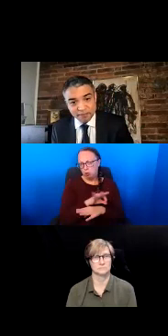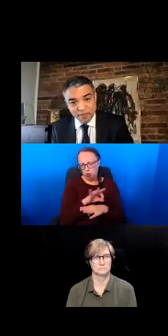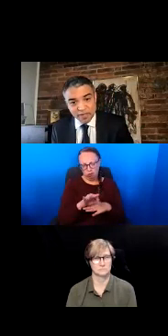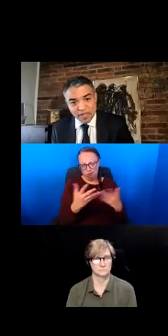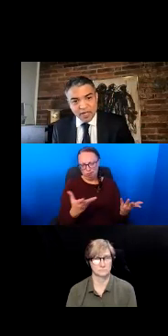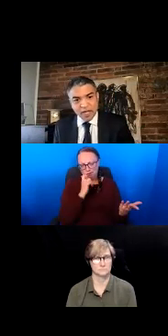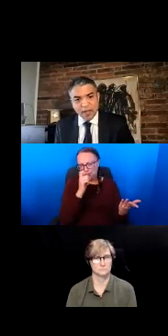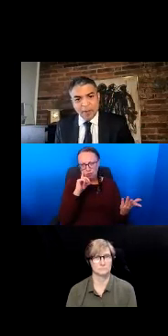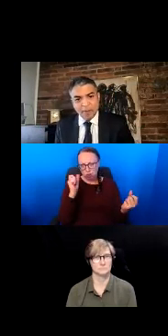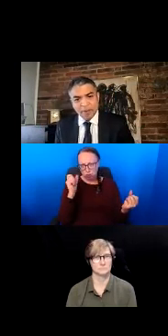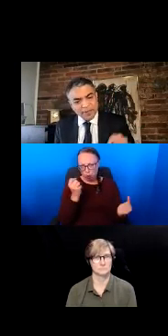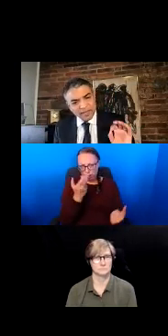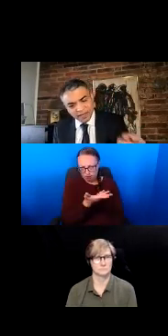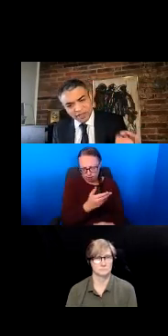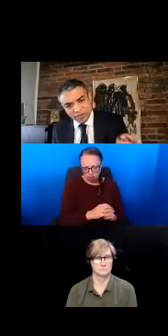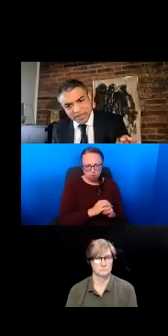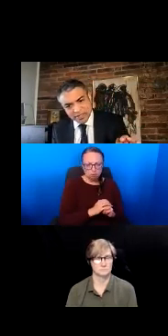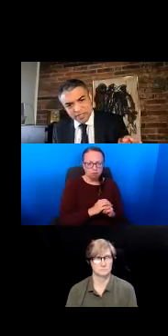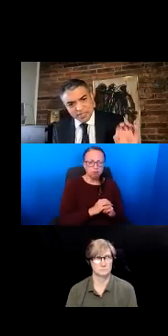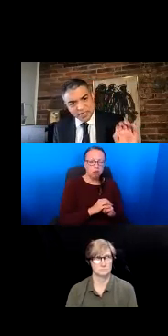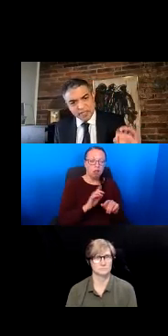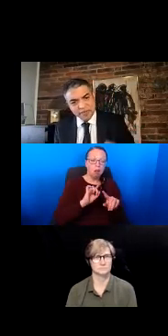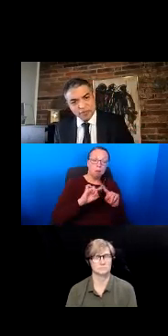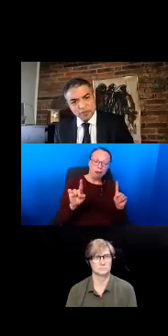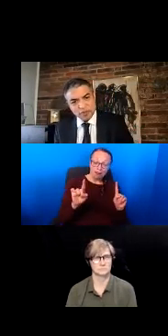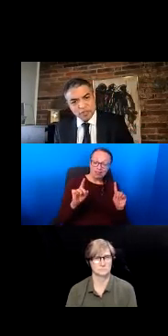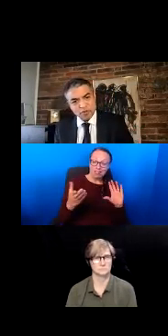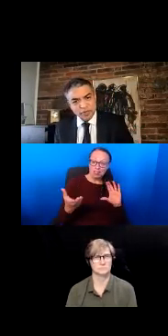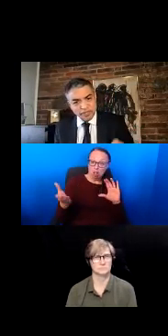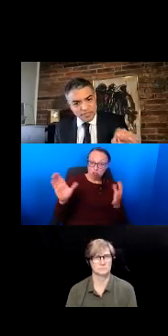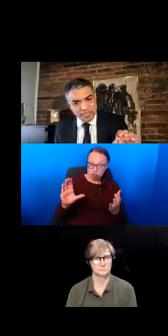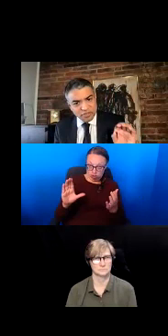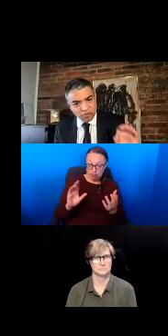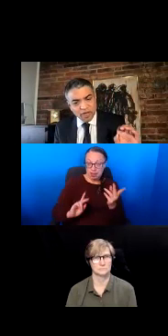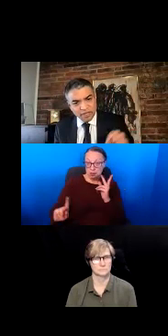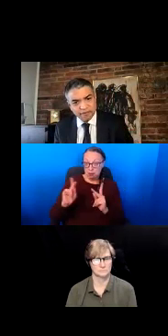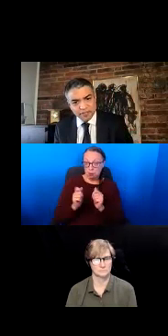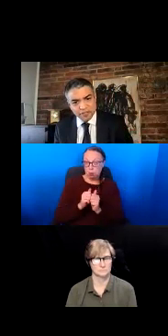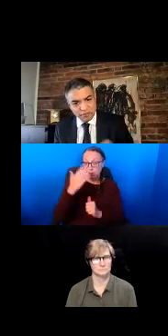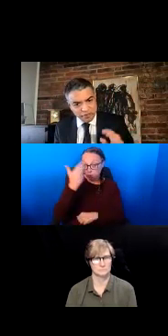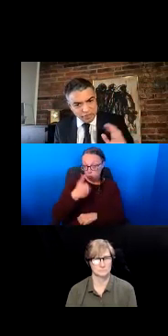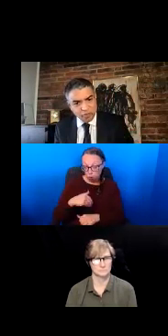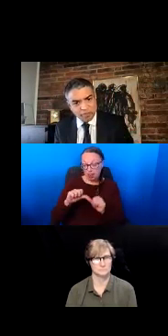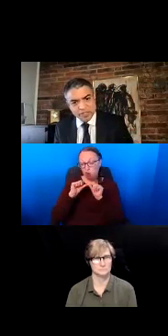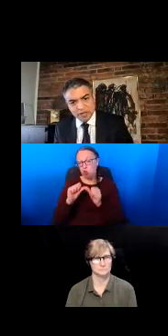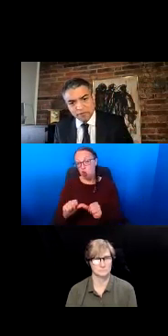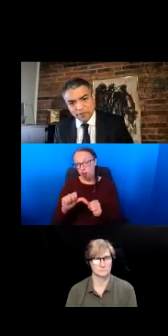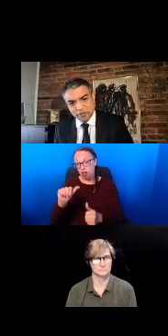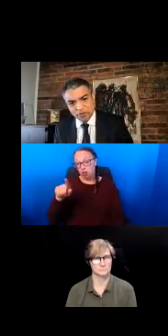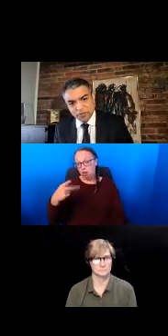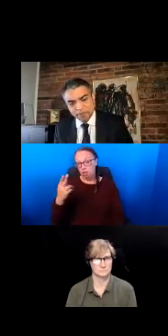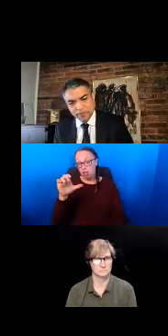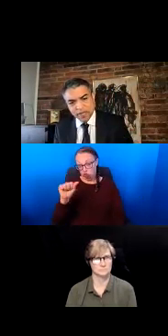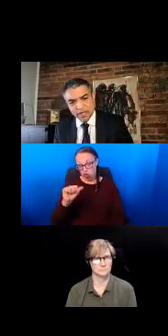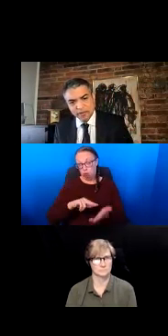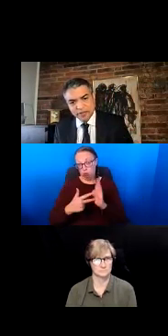there. But by contrast, individuals with stroke, and in this case, chronic aphasia, so 6 or more months out from their